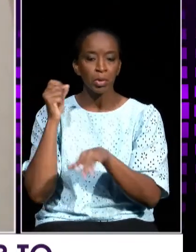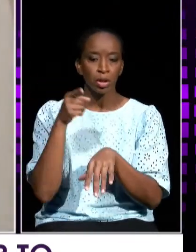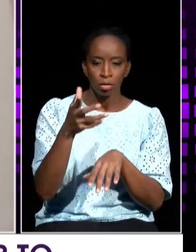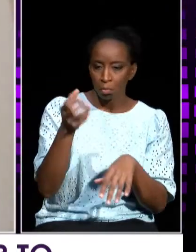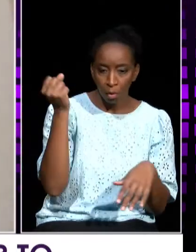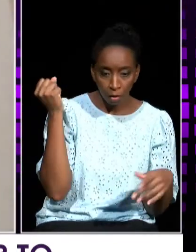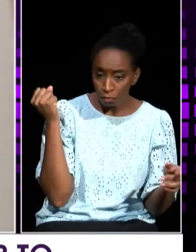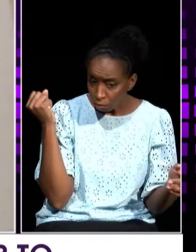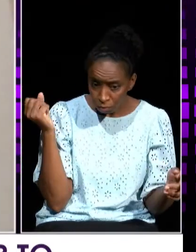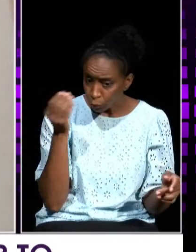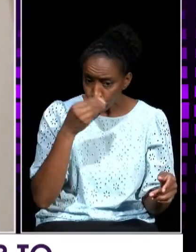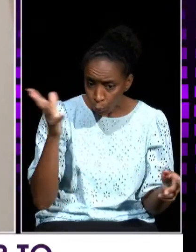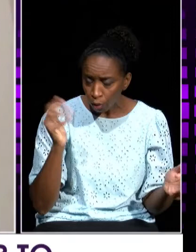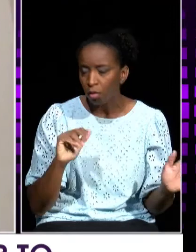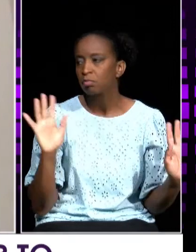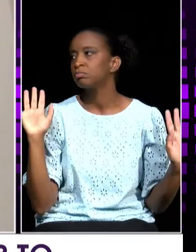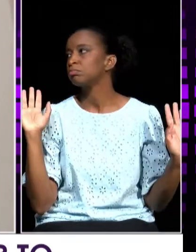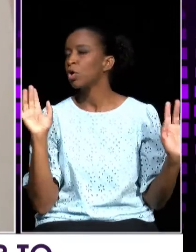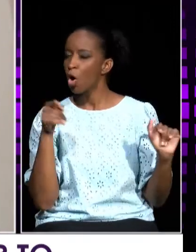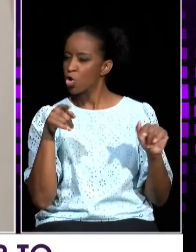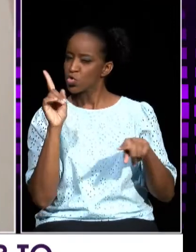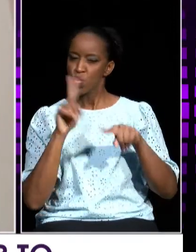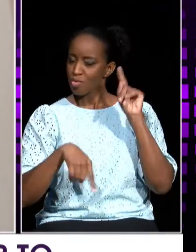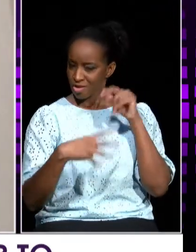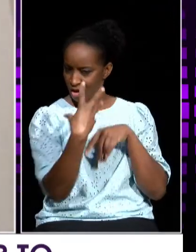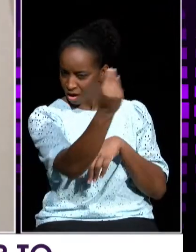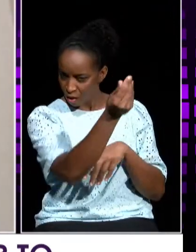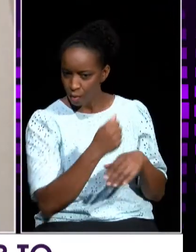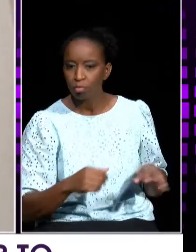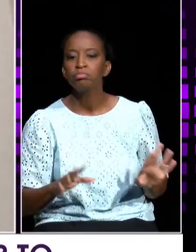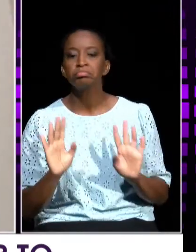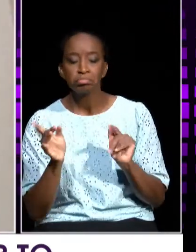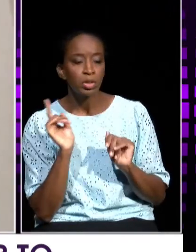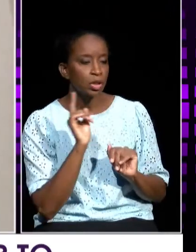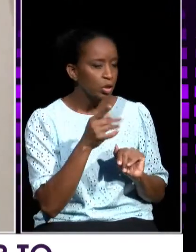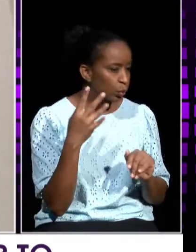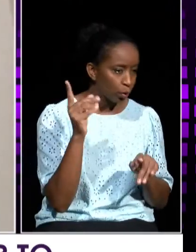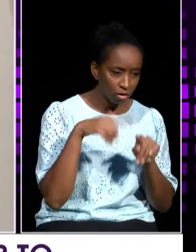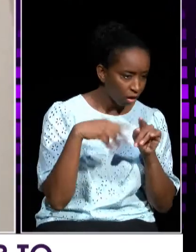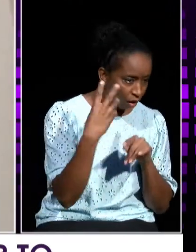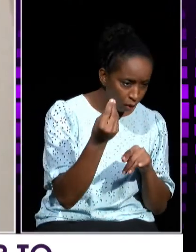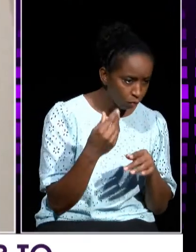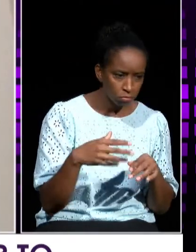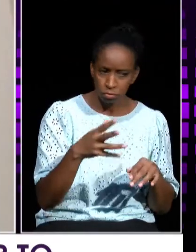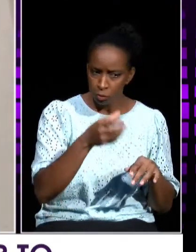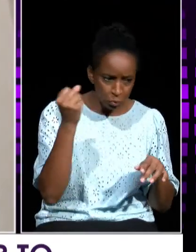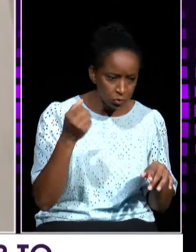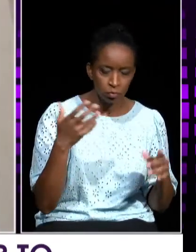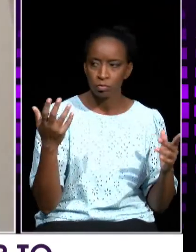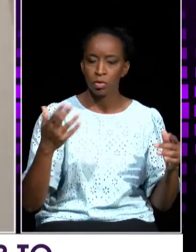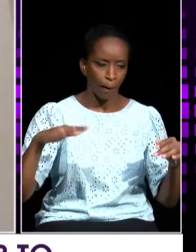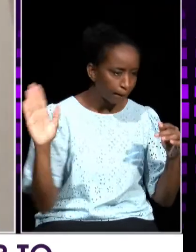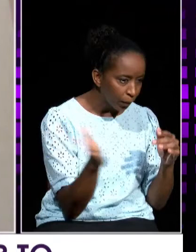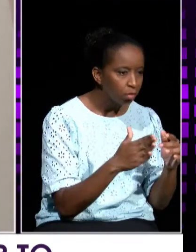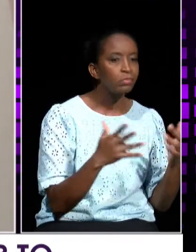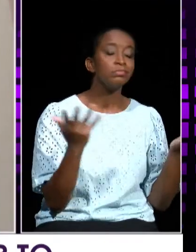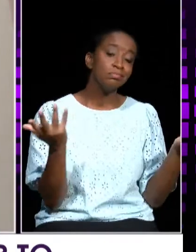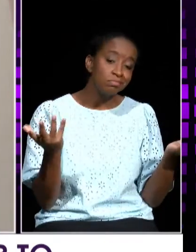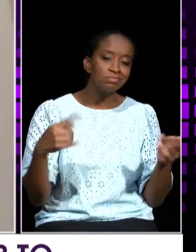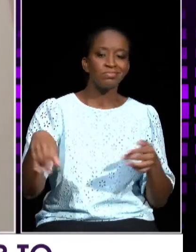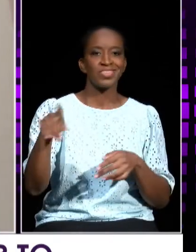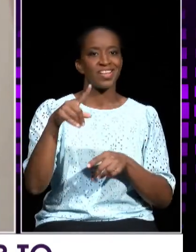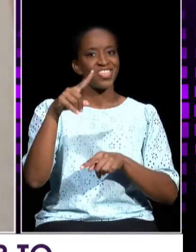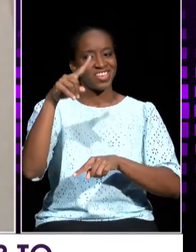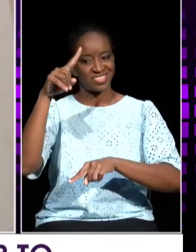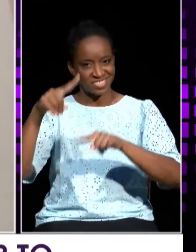for Ryan, you know. So we have to figure out, or as parents, be observant and know what works